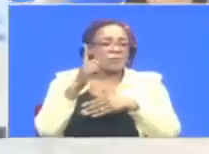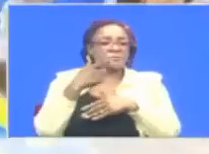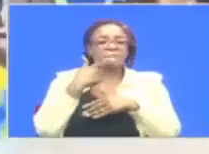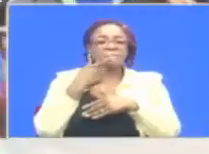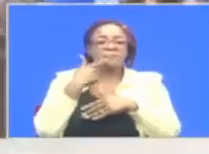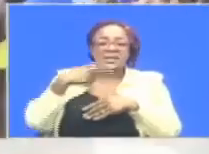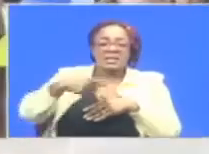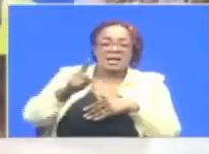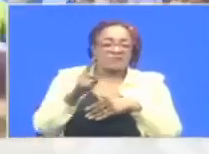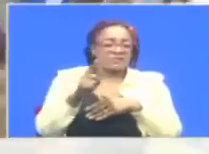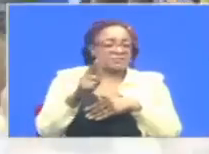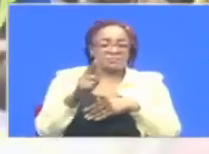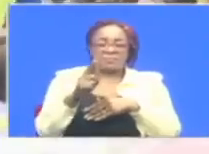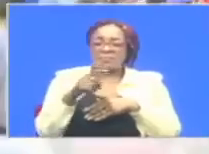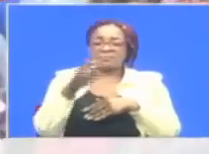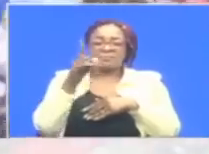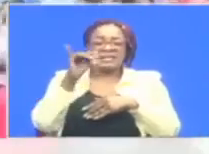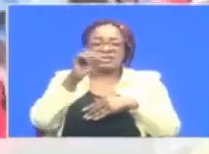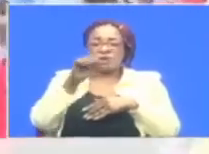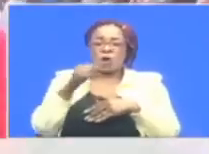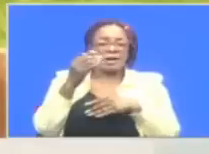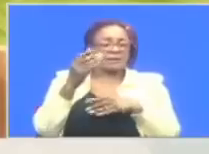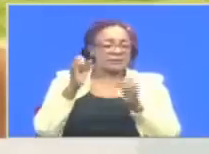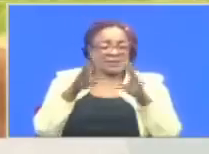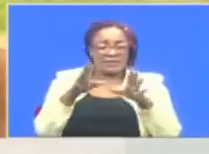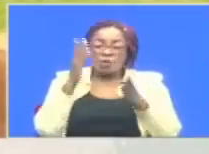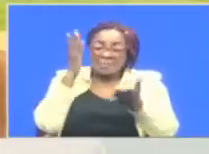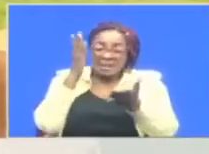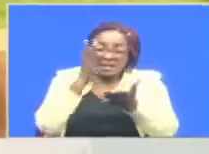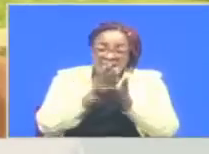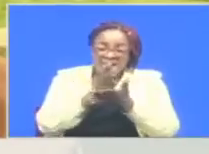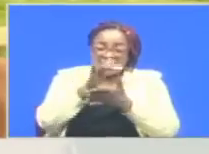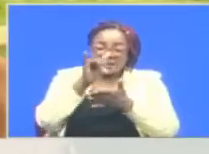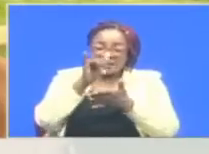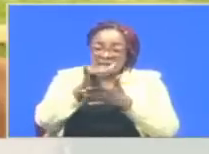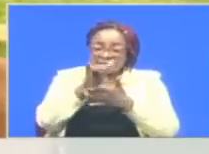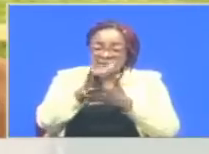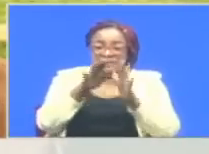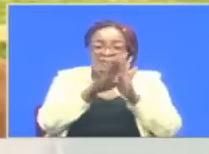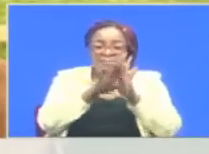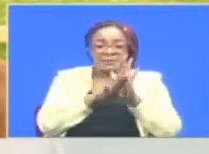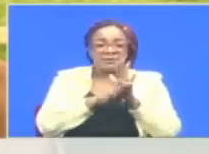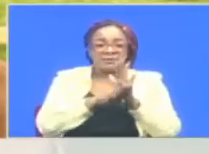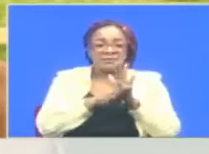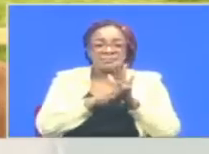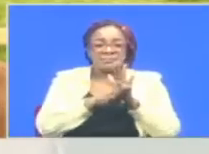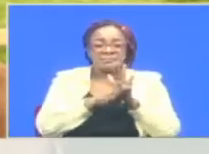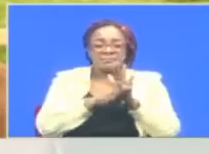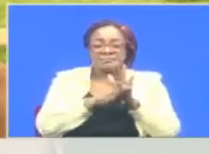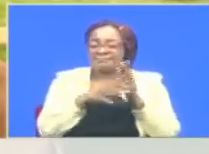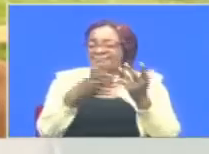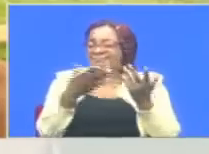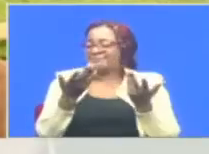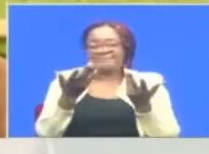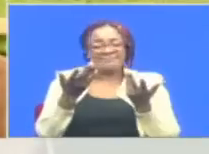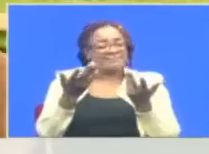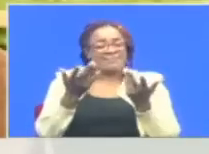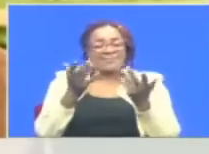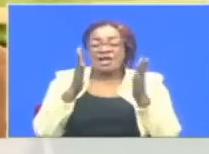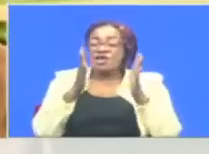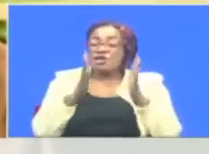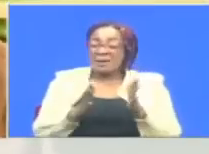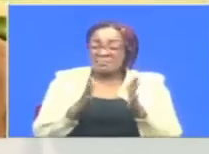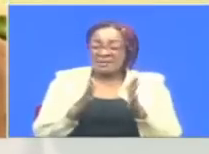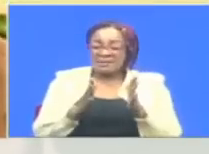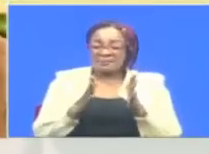dishonest. Do you believe in such a statement? There is no human being who is inherently dishonest. It is situations